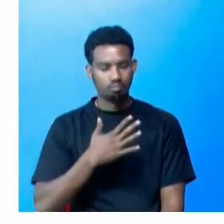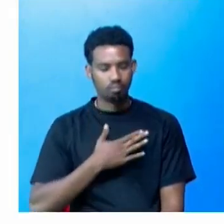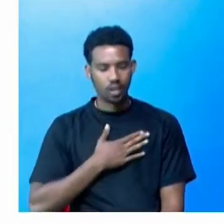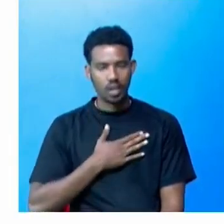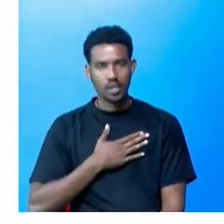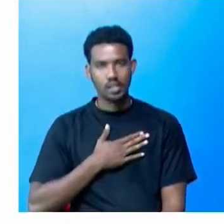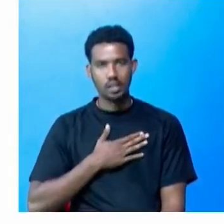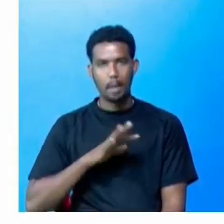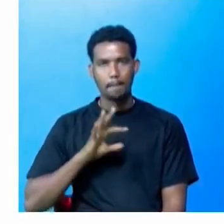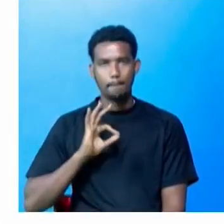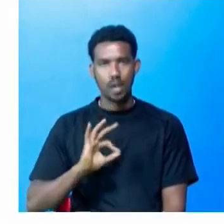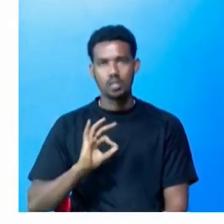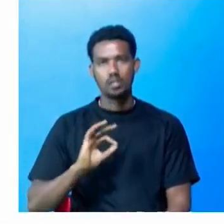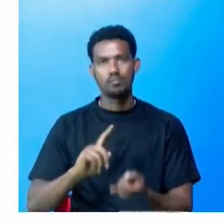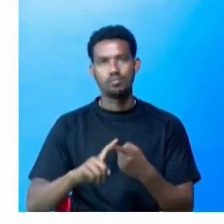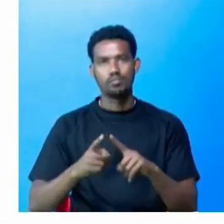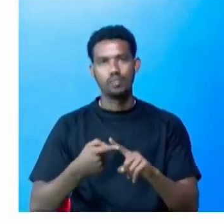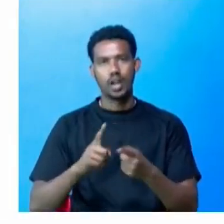best